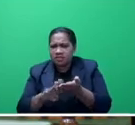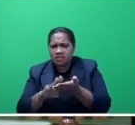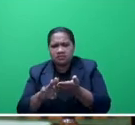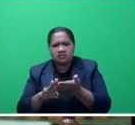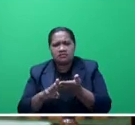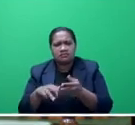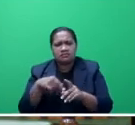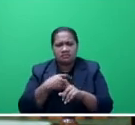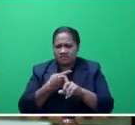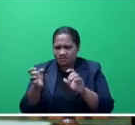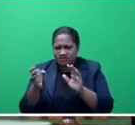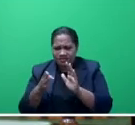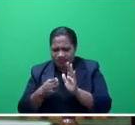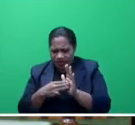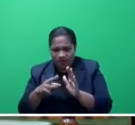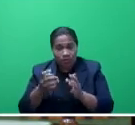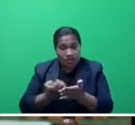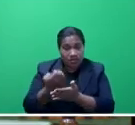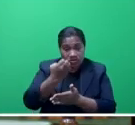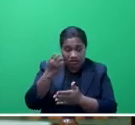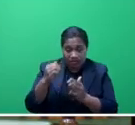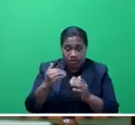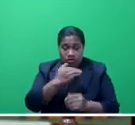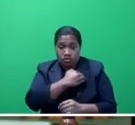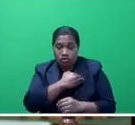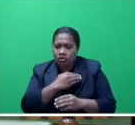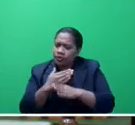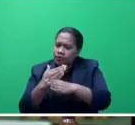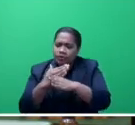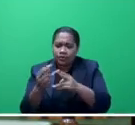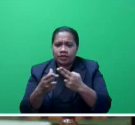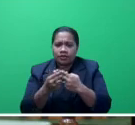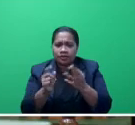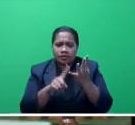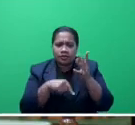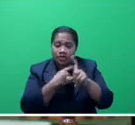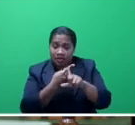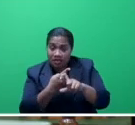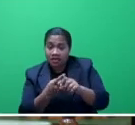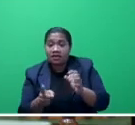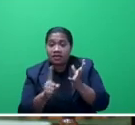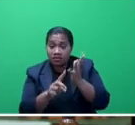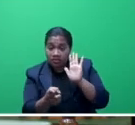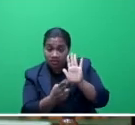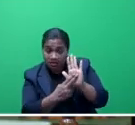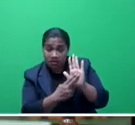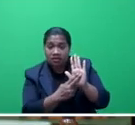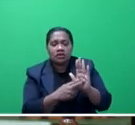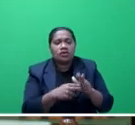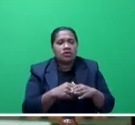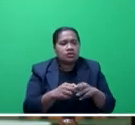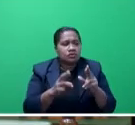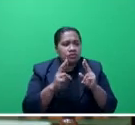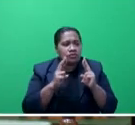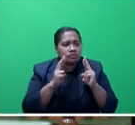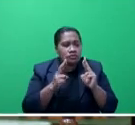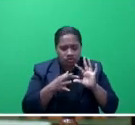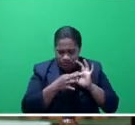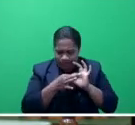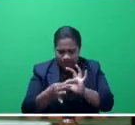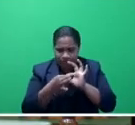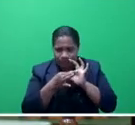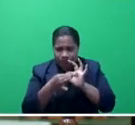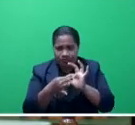or EEZ, we are working with the United Kingdom and the United Nations to issue a sovereign blue bond in